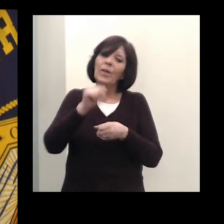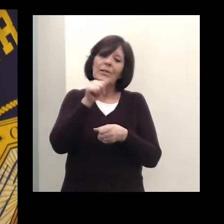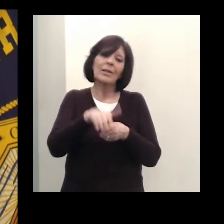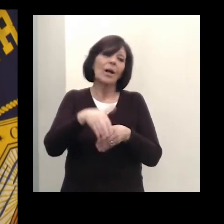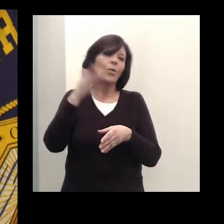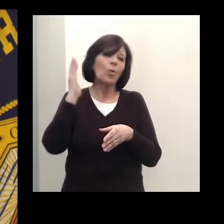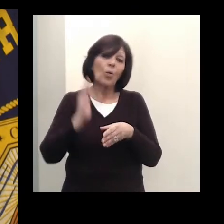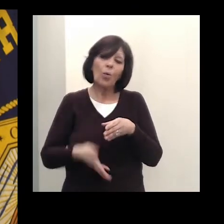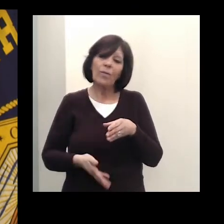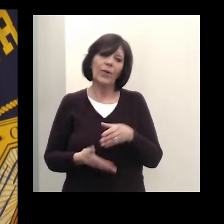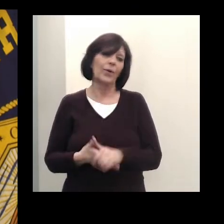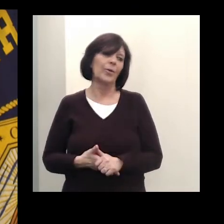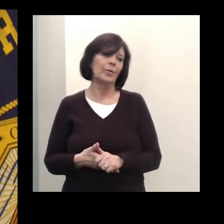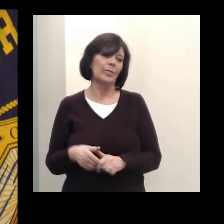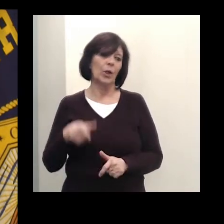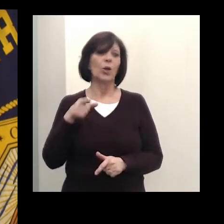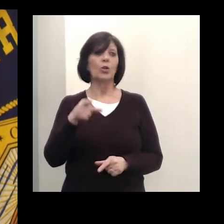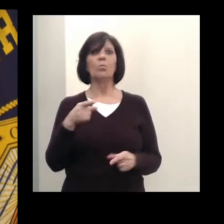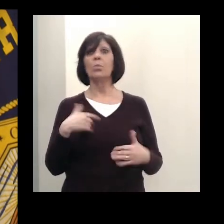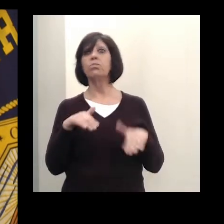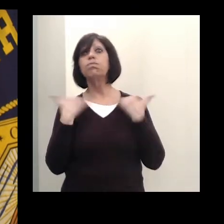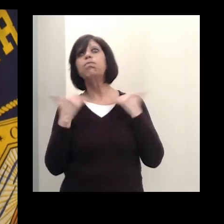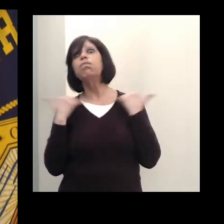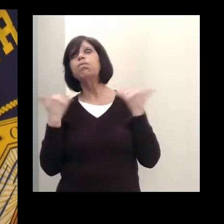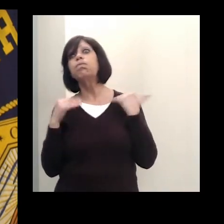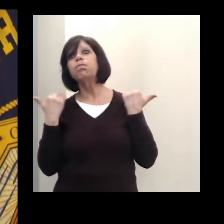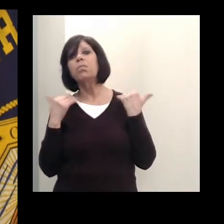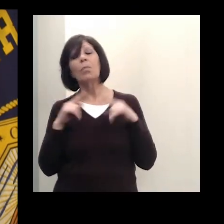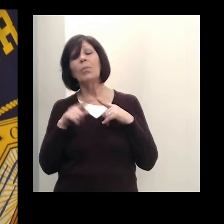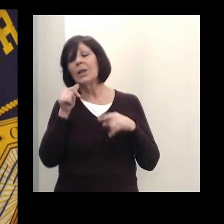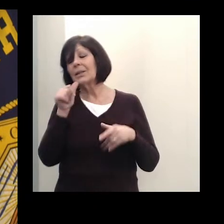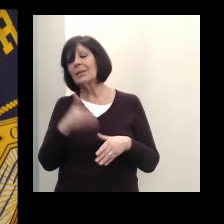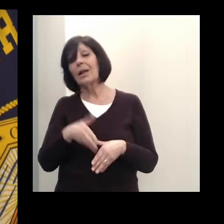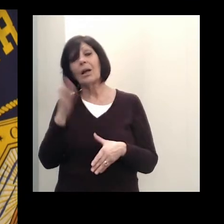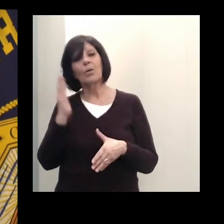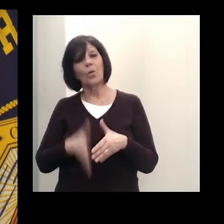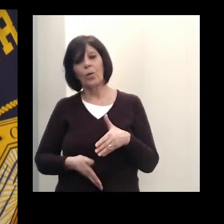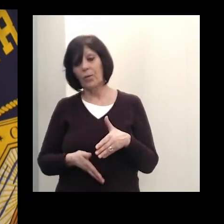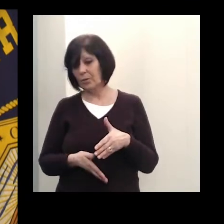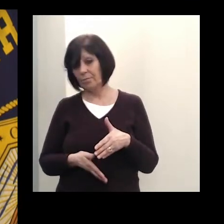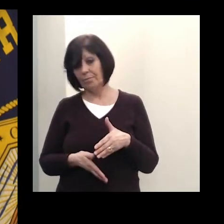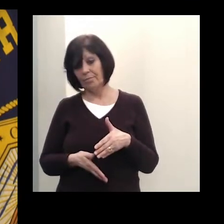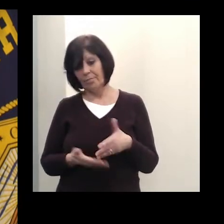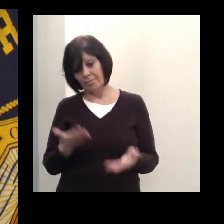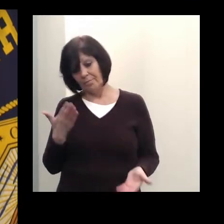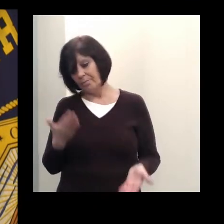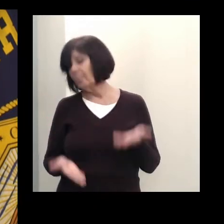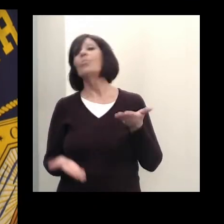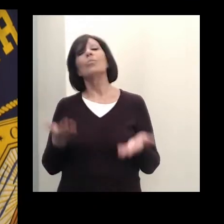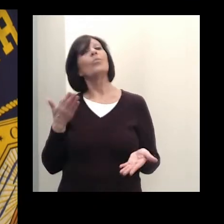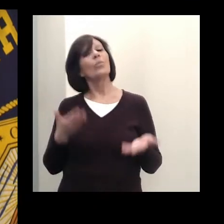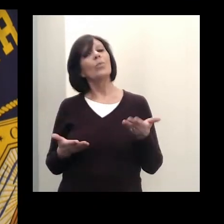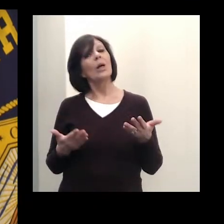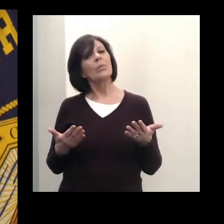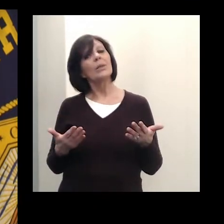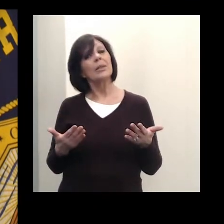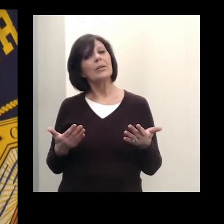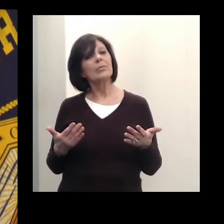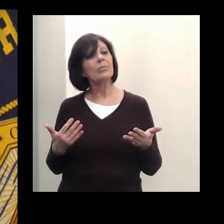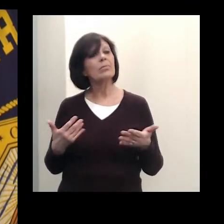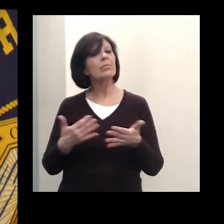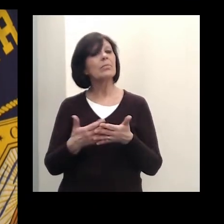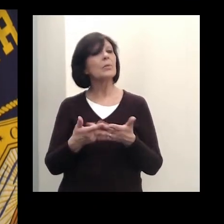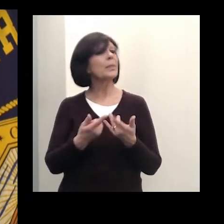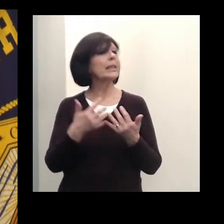You may be done with the pandemic, but the pandemic isn't over yet. And it is probably coming close to reaching endemic stage, and if that's the